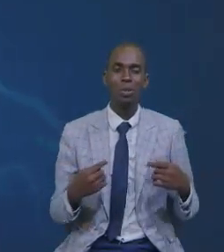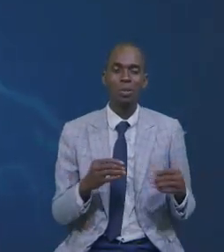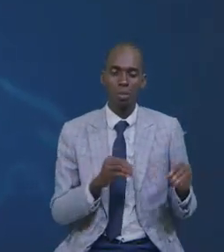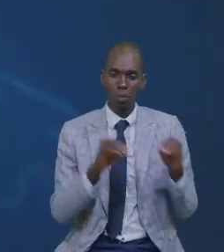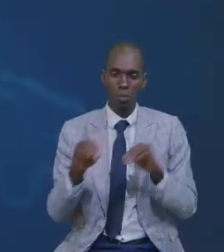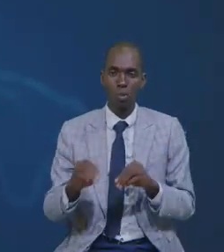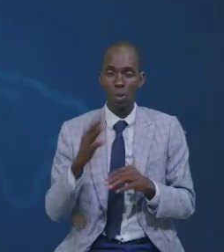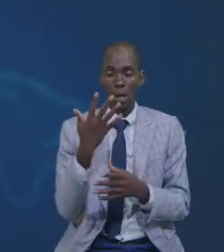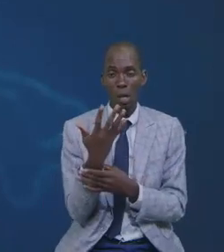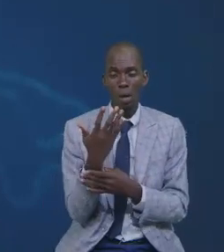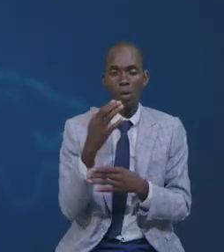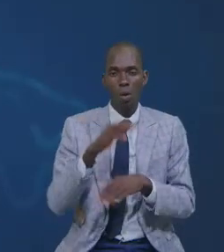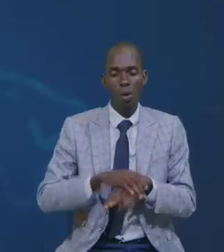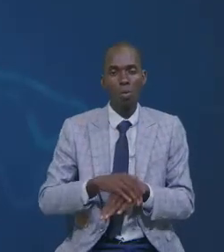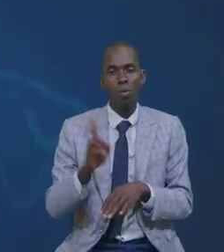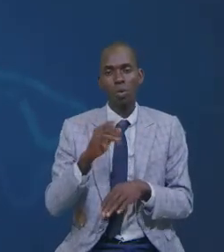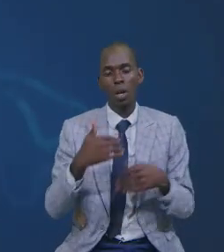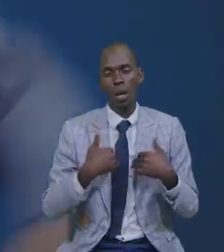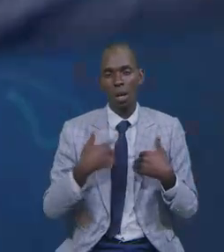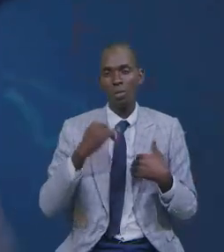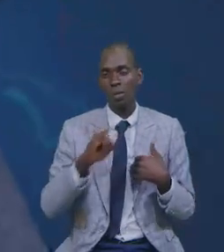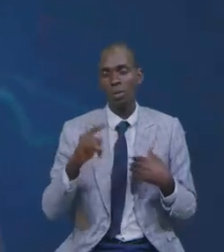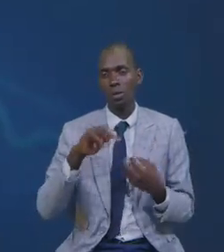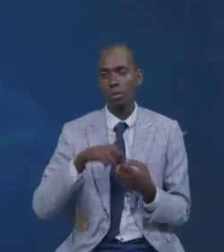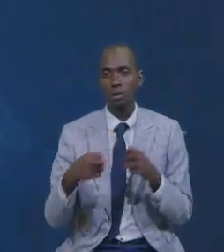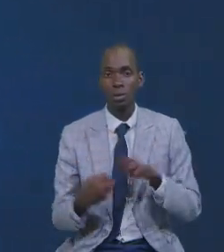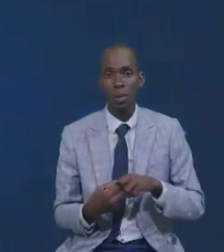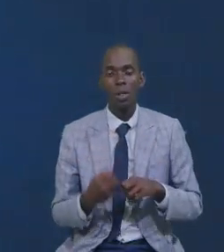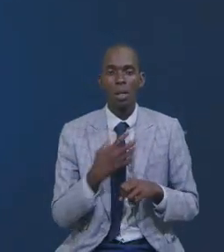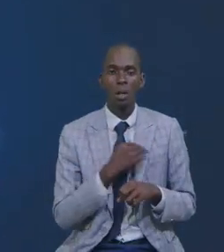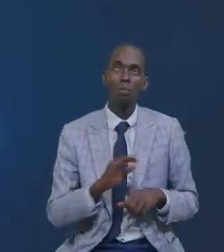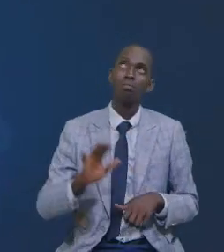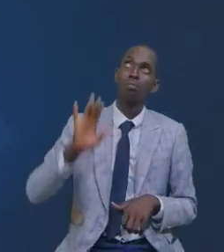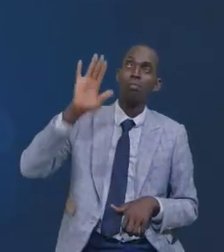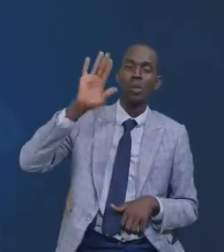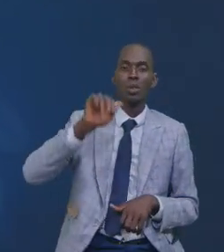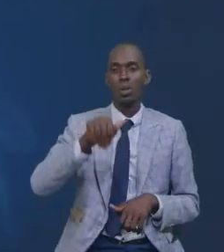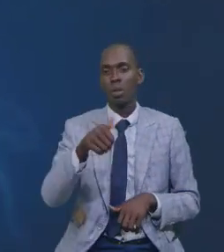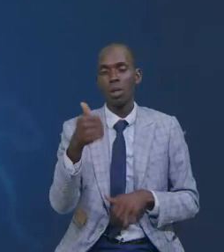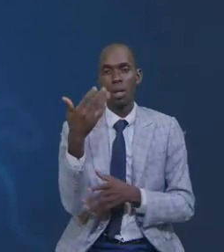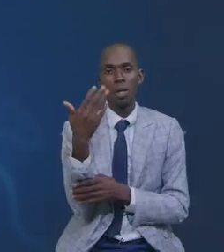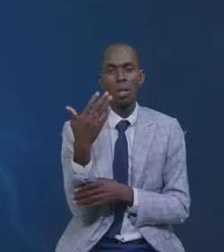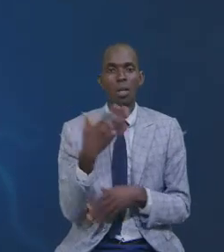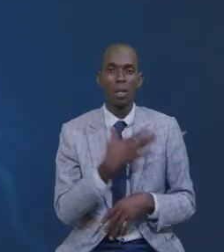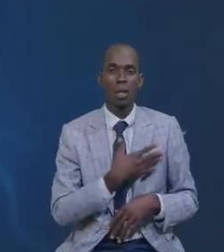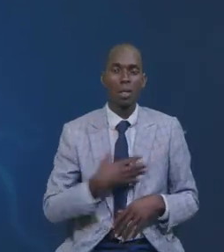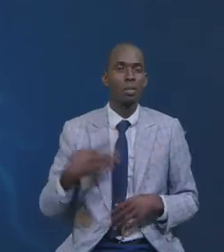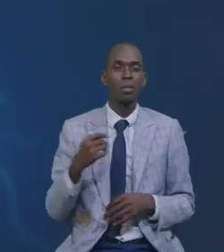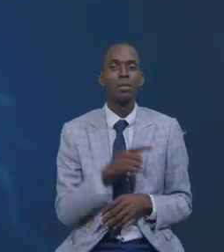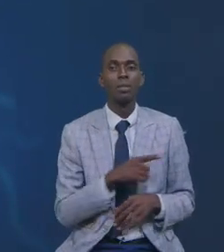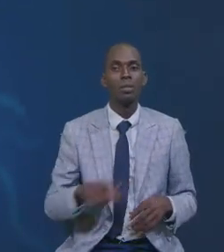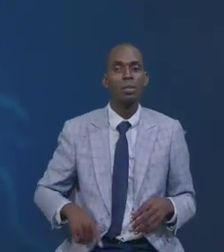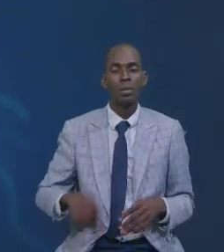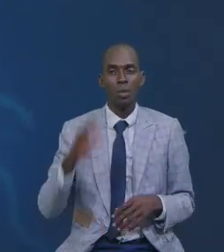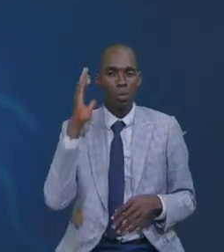you have the challenge. And raise up the other hand. And the Lord will